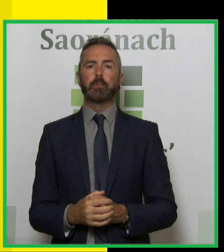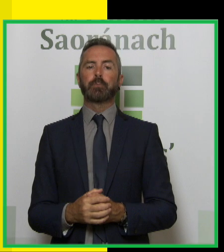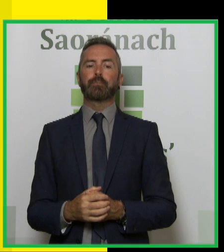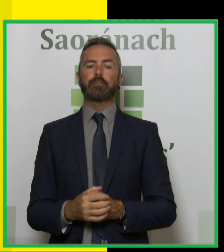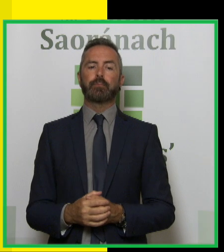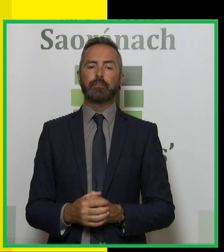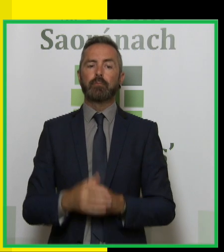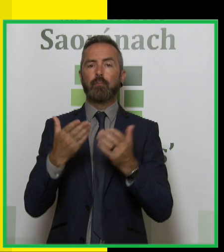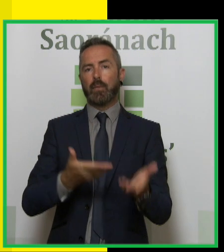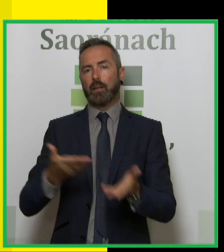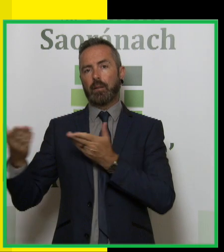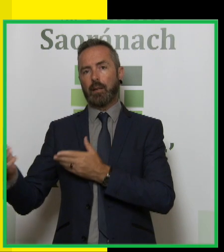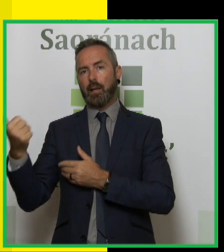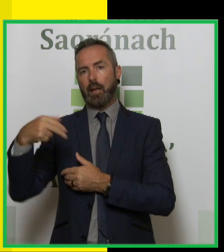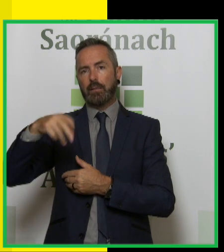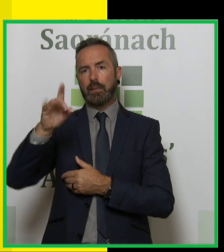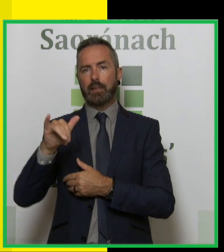So I'm going to hand over to Andy now.